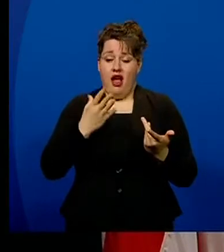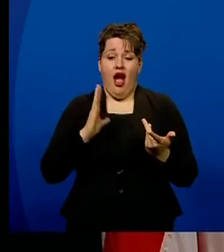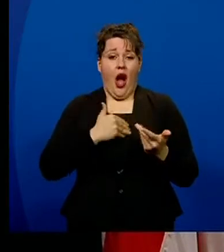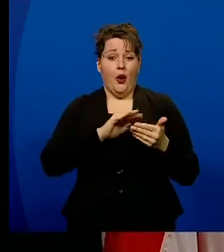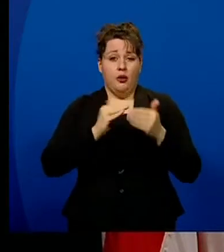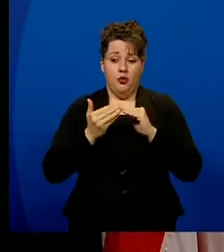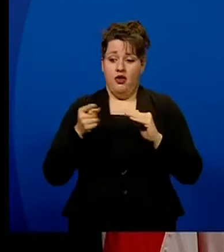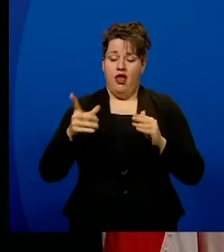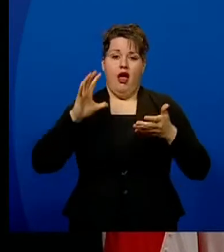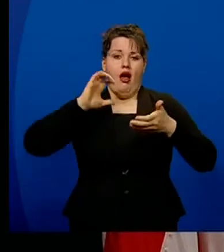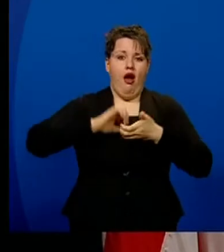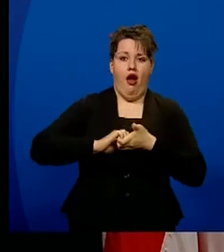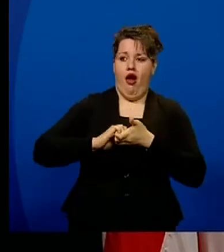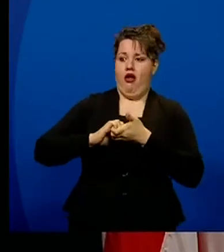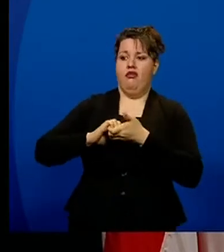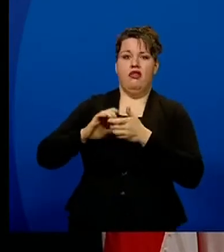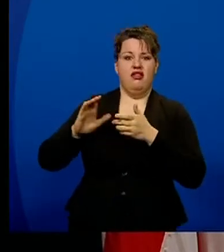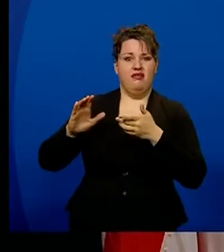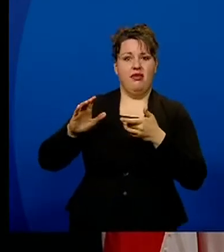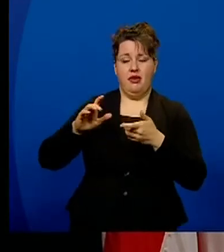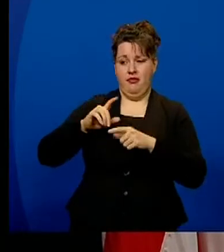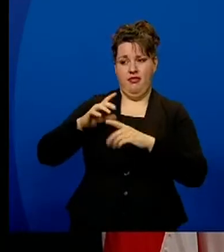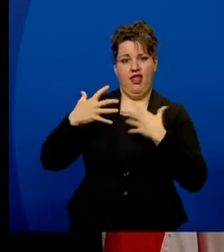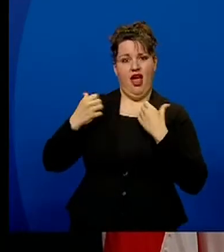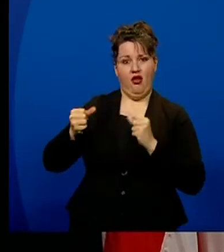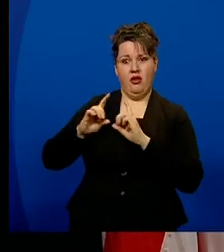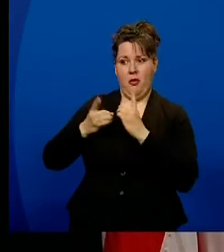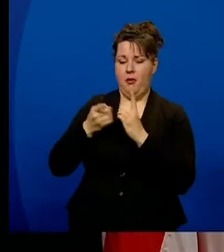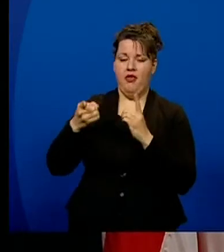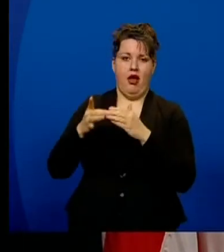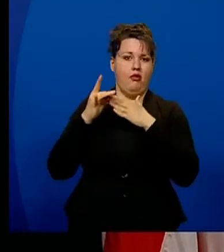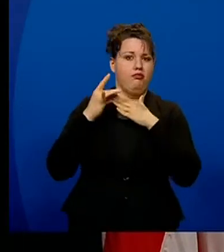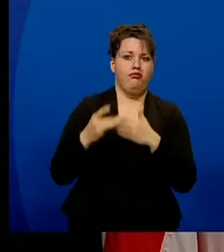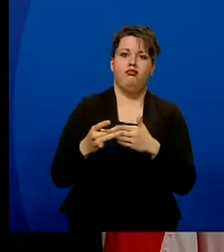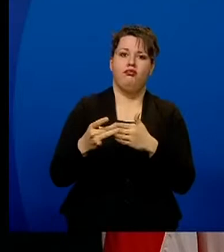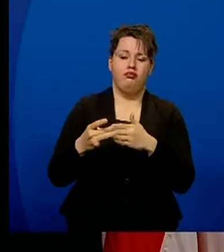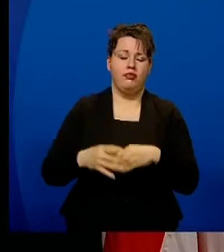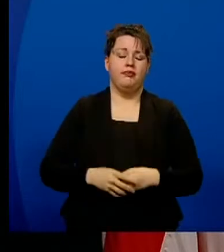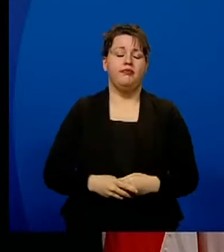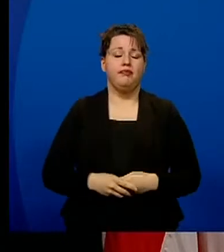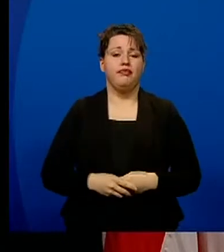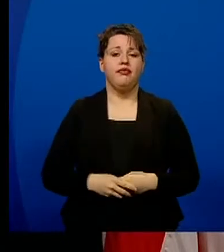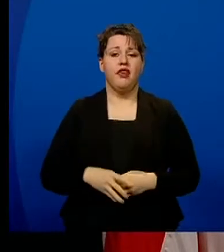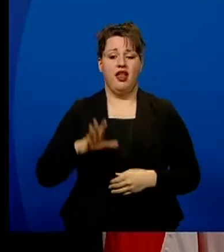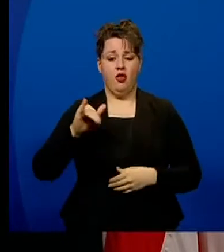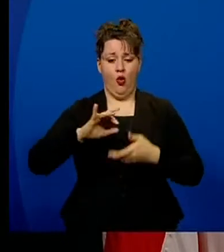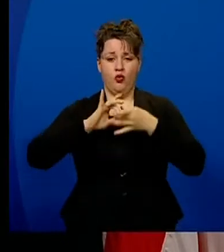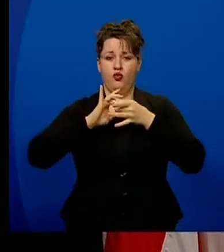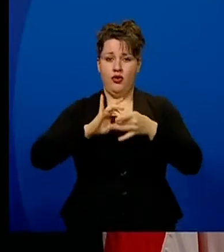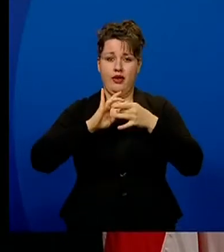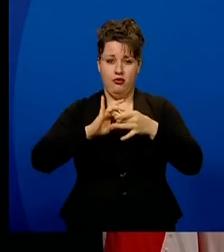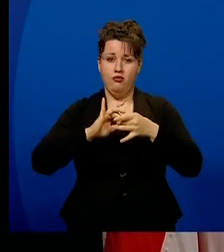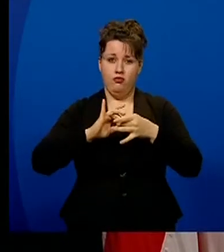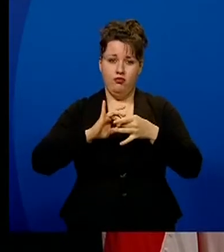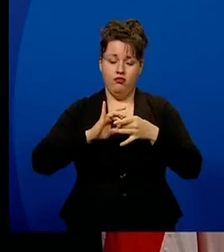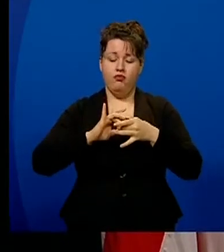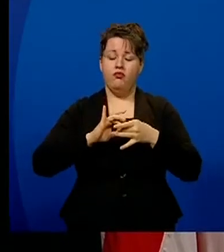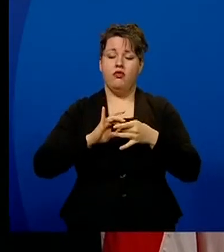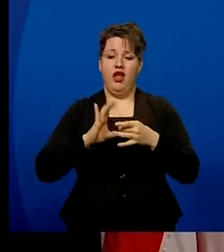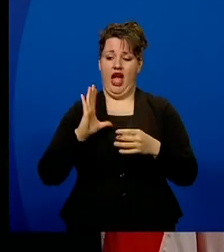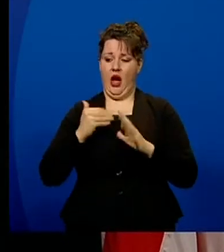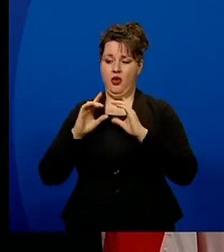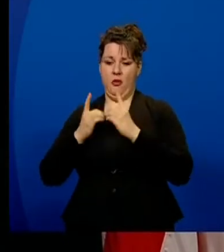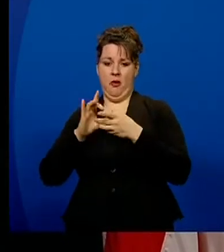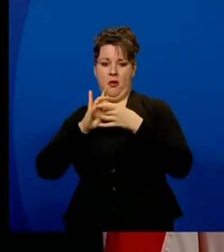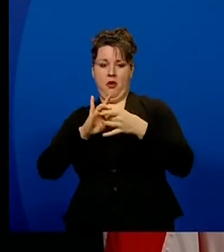local public health, leading the way through this pandemic in our communities. The relationships our department has with our